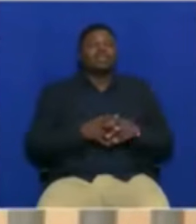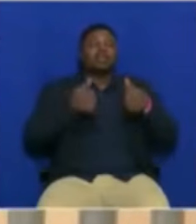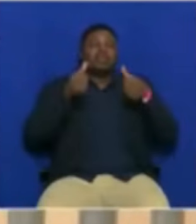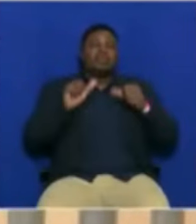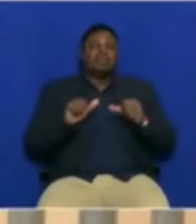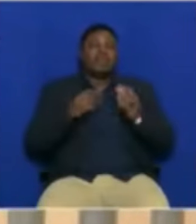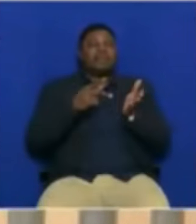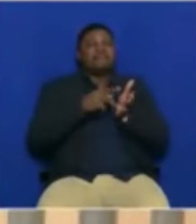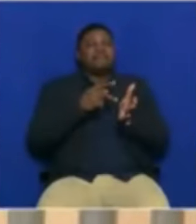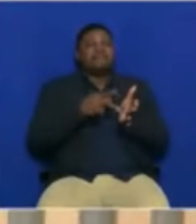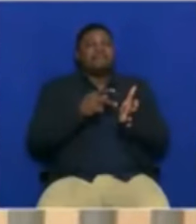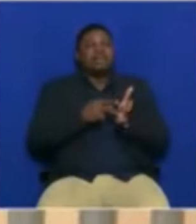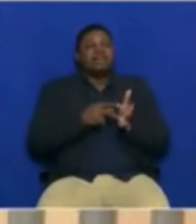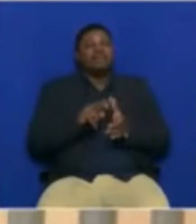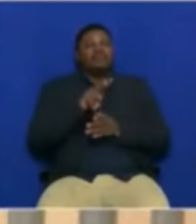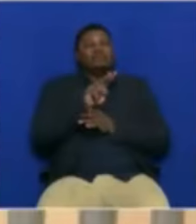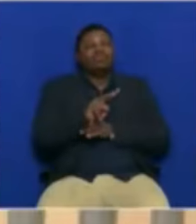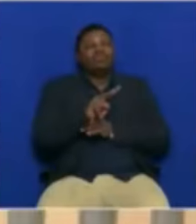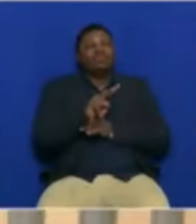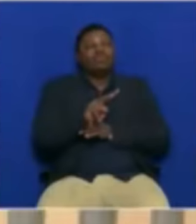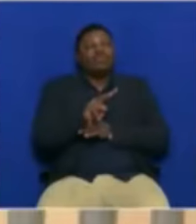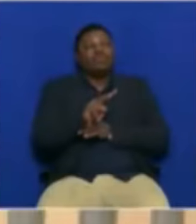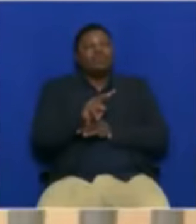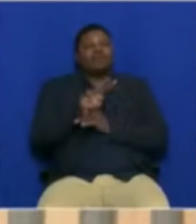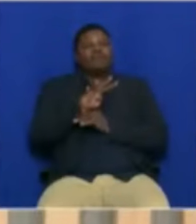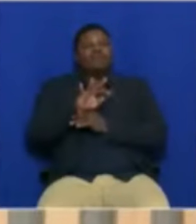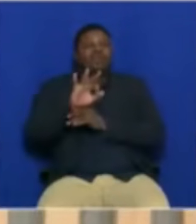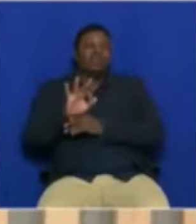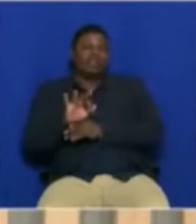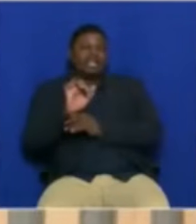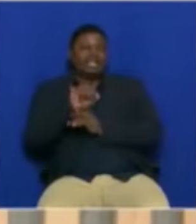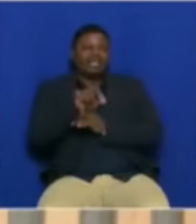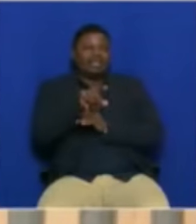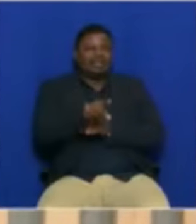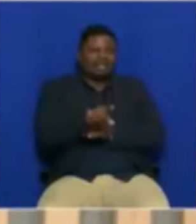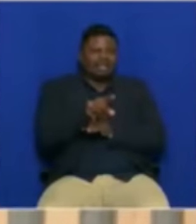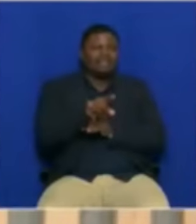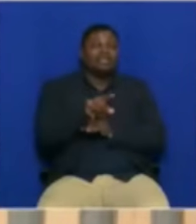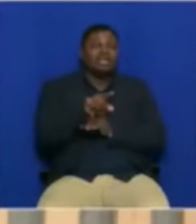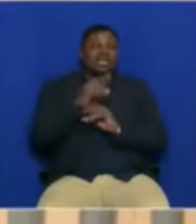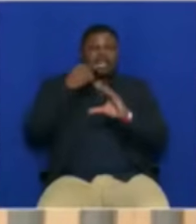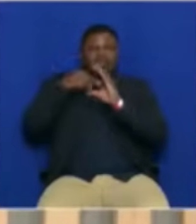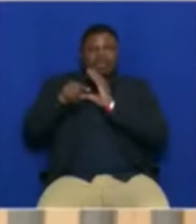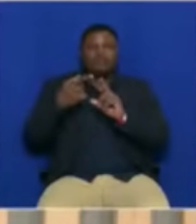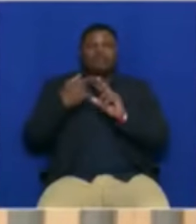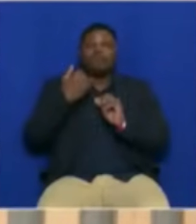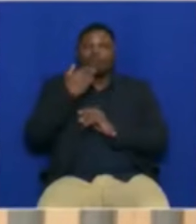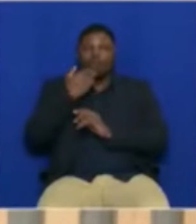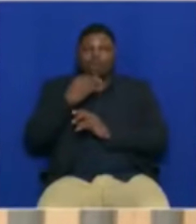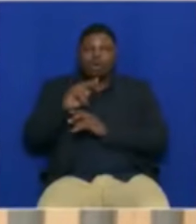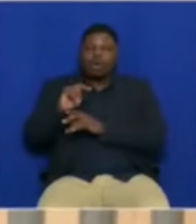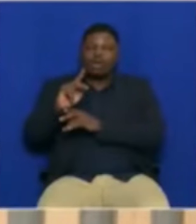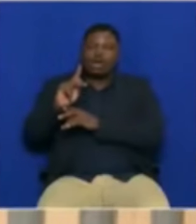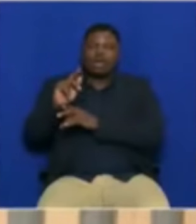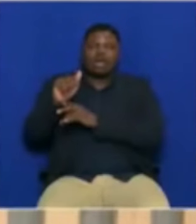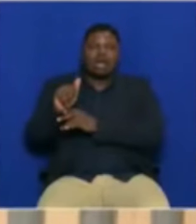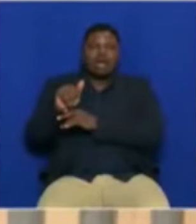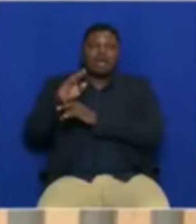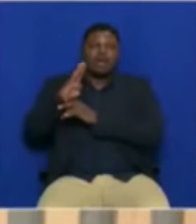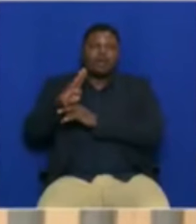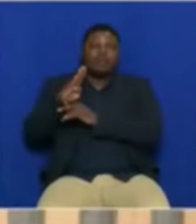is now an email from Nkabinde CM. When General Mkwanazi